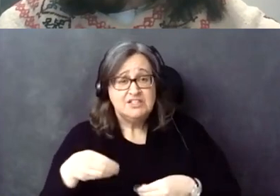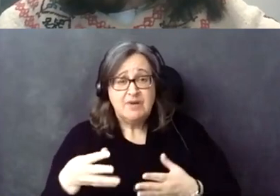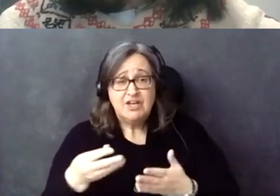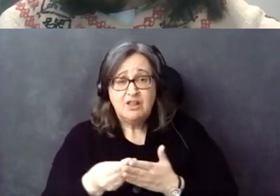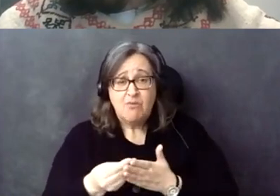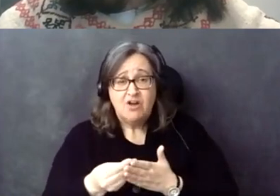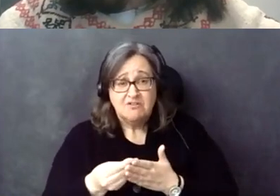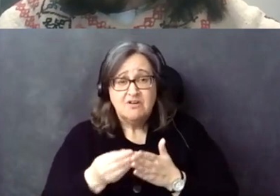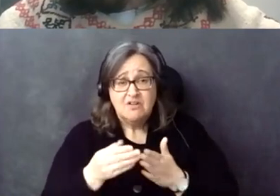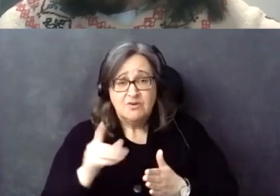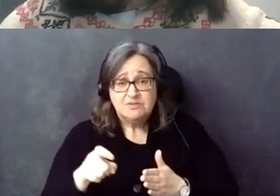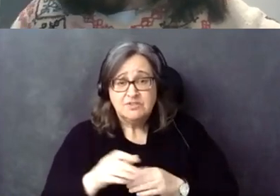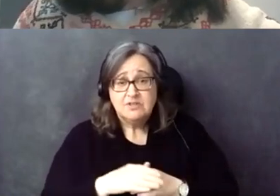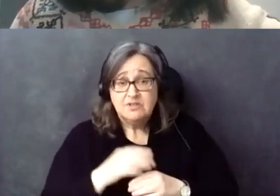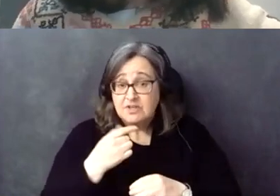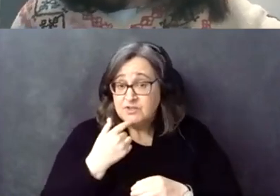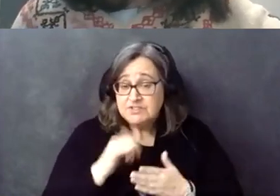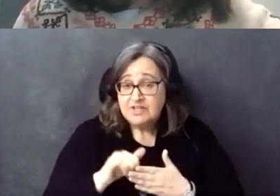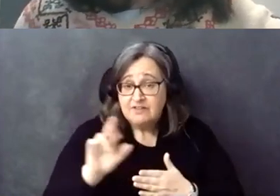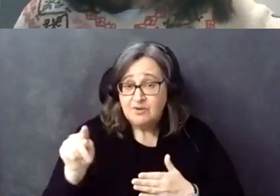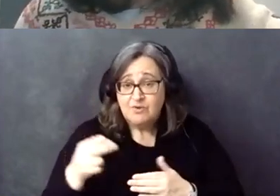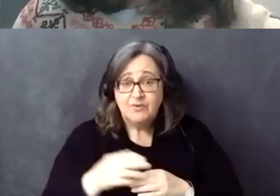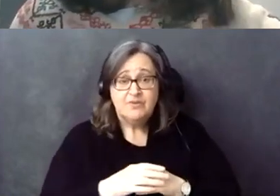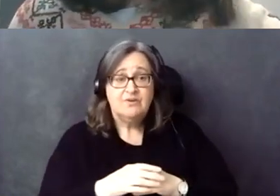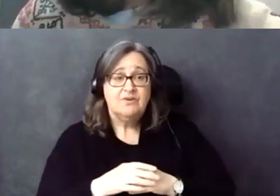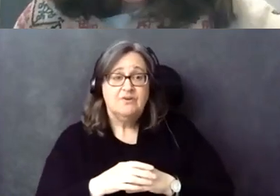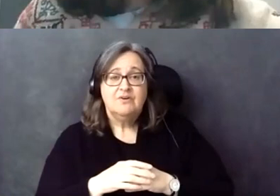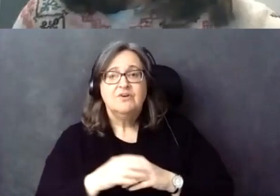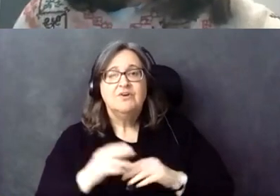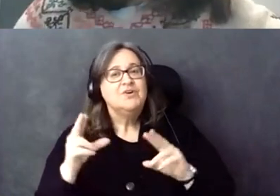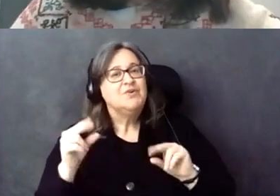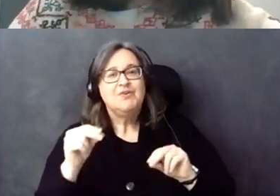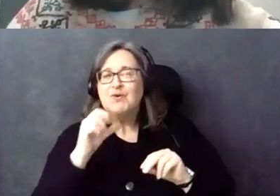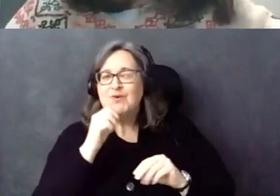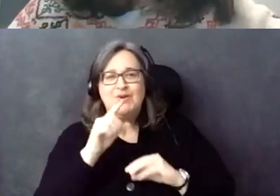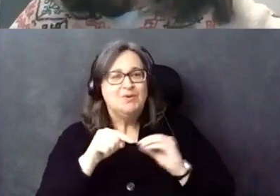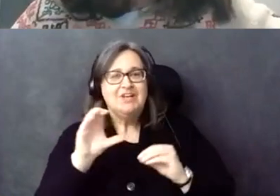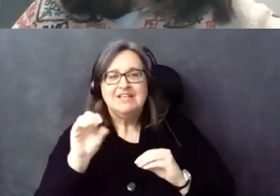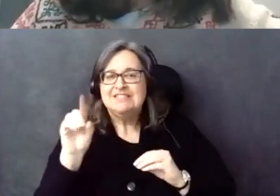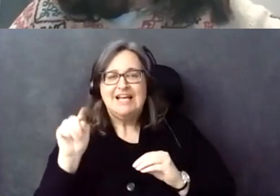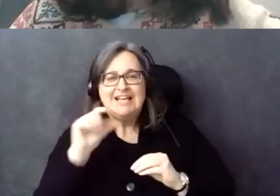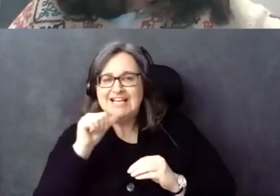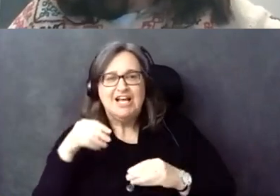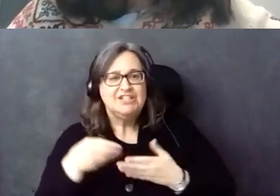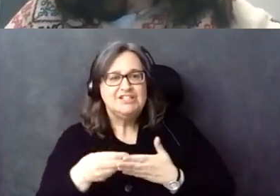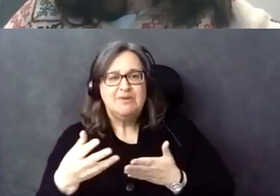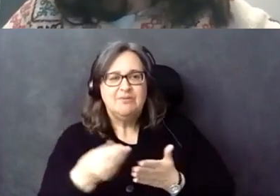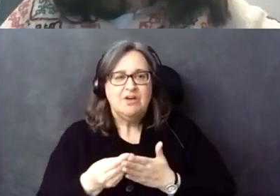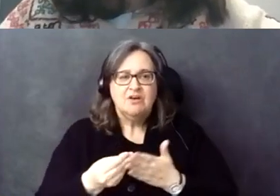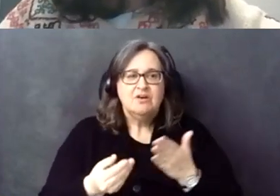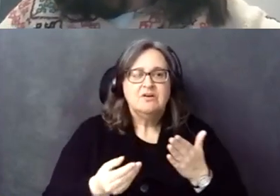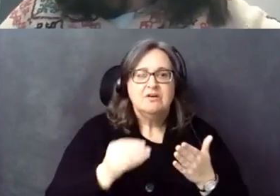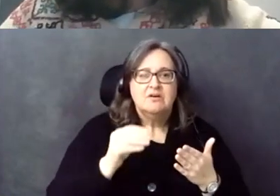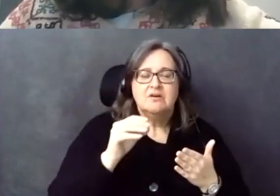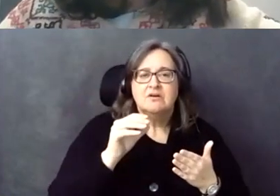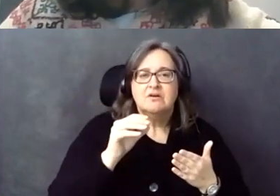got a problem with that. Is that what you're saying, Ruth? No, it's not about CDOT not spending the money. It's okay, maybe I misunderstood